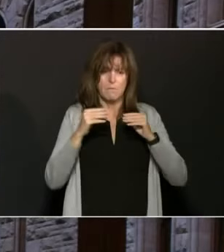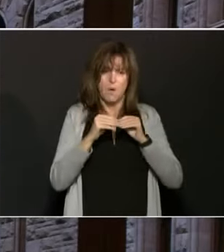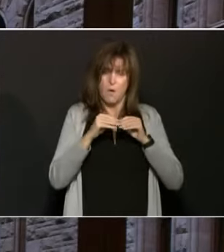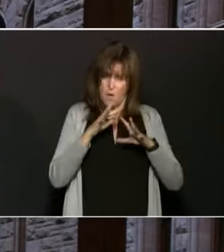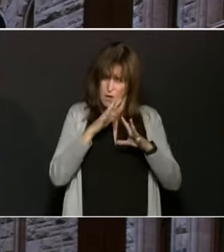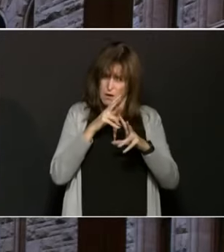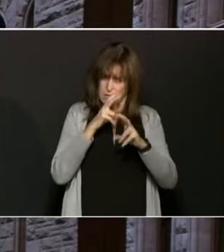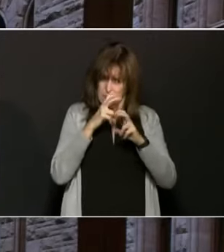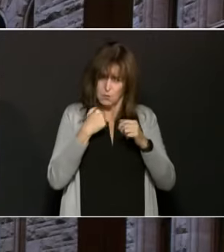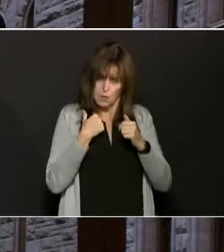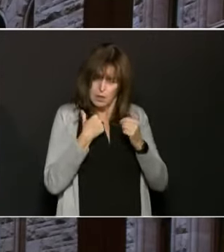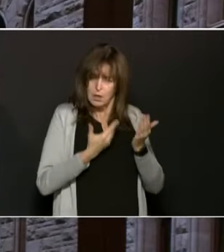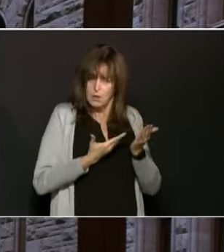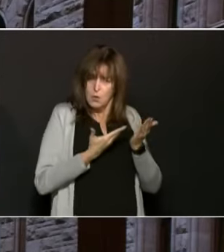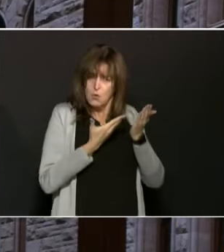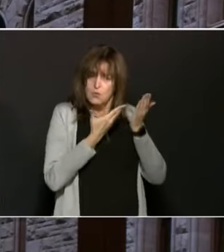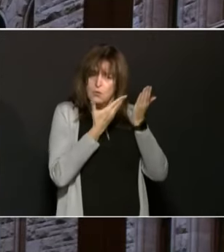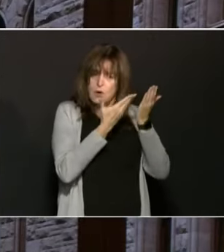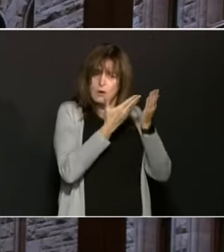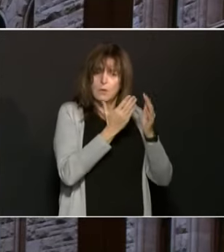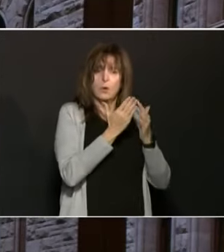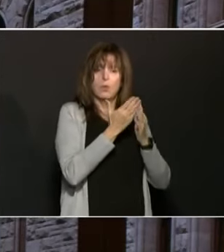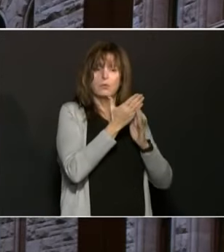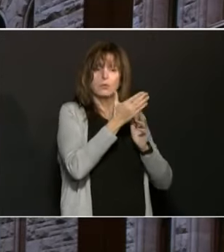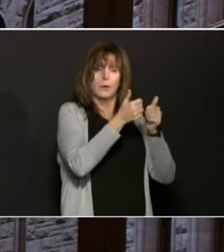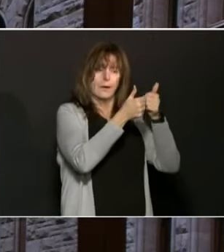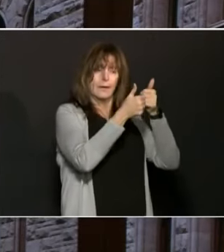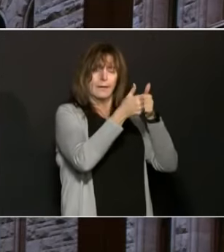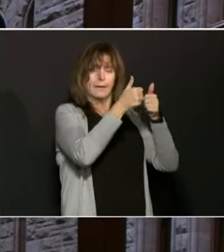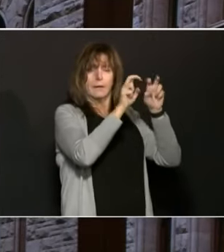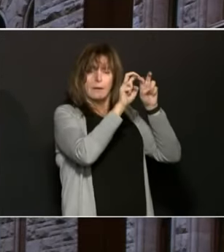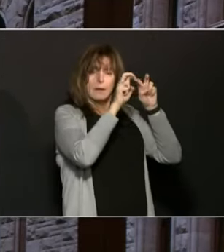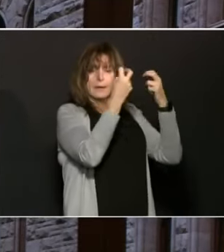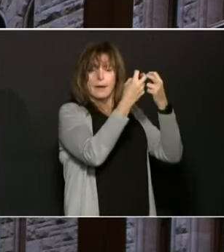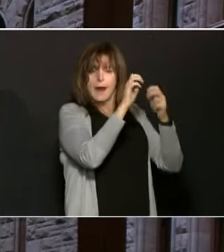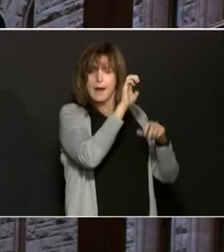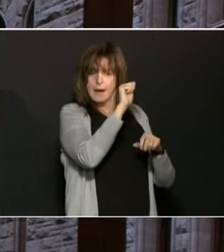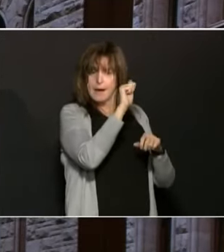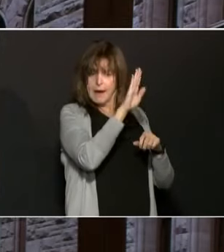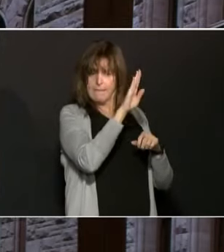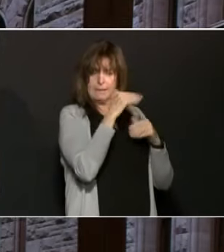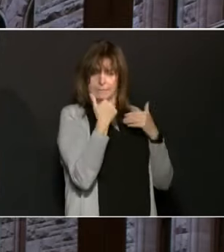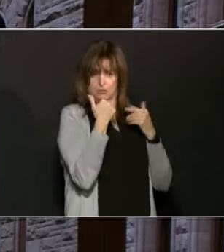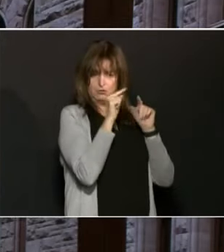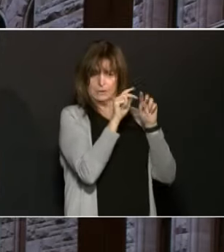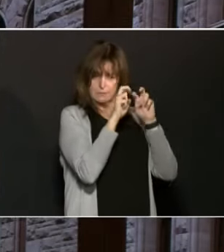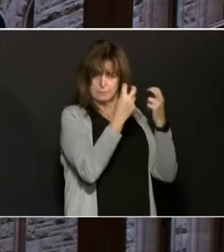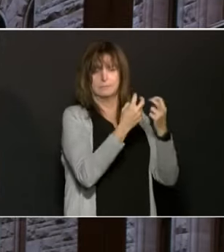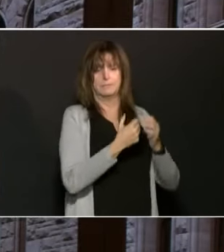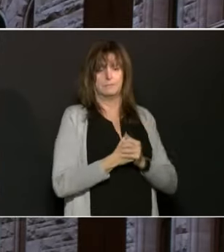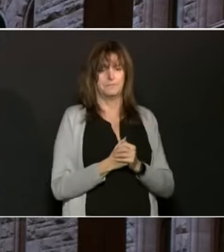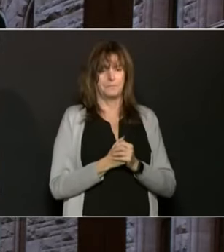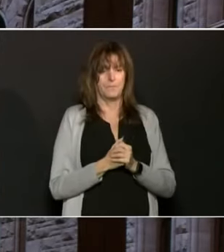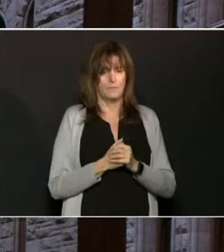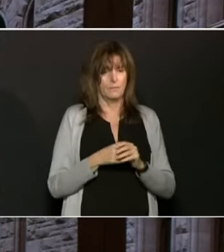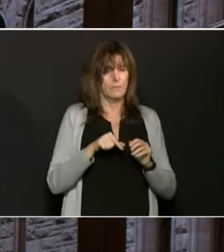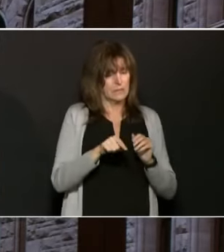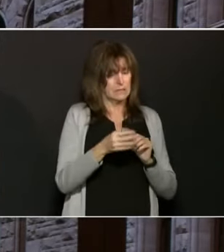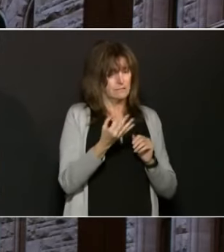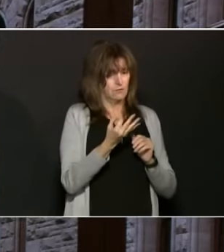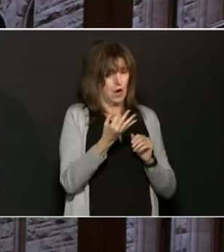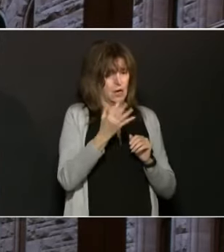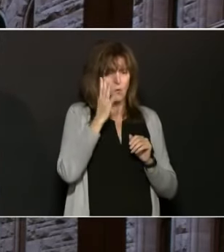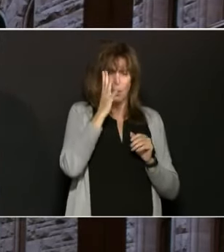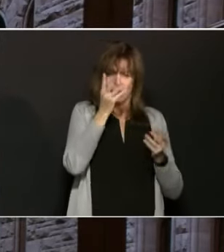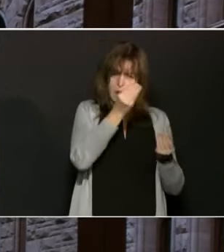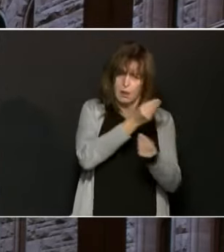to the cabinet for decision, and we'll be making some announcements on Friday on what those are. We're still getting some more data in. We got